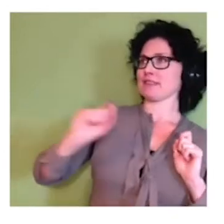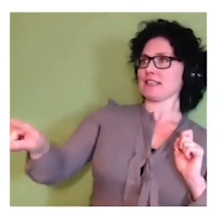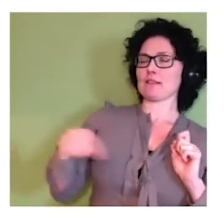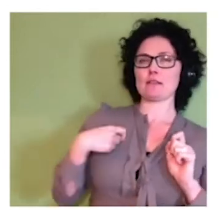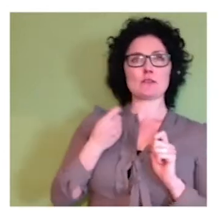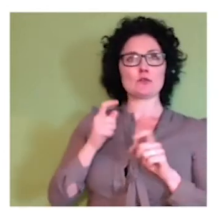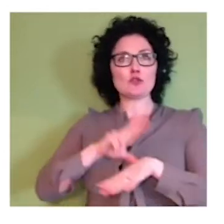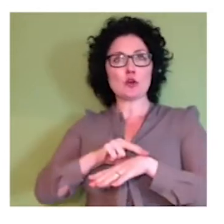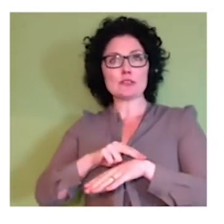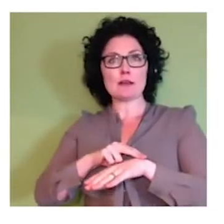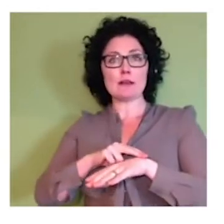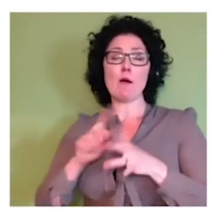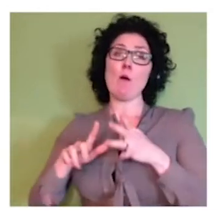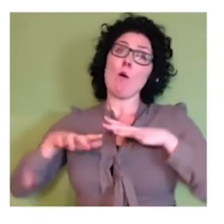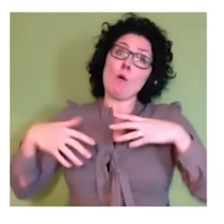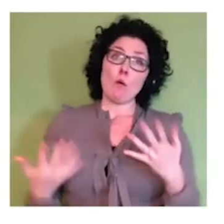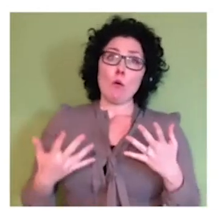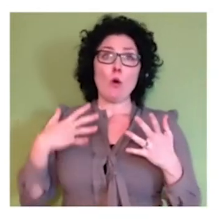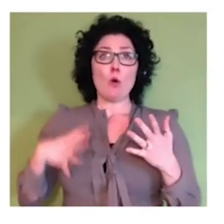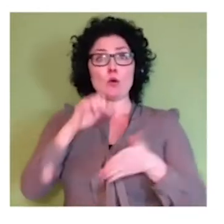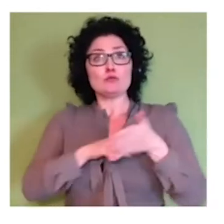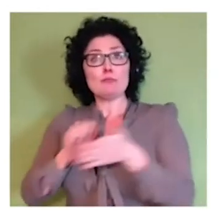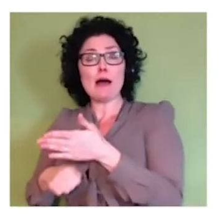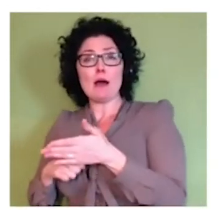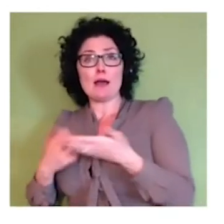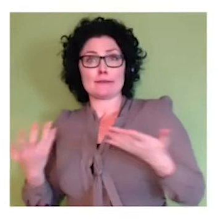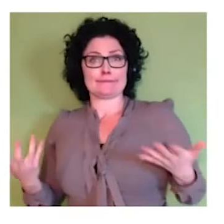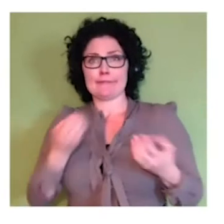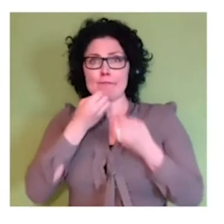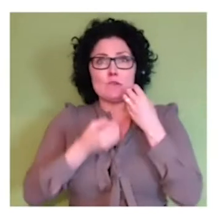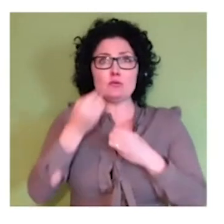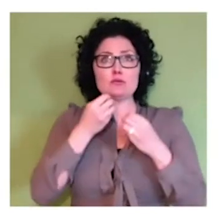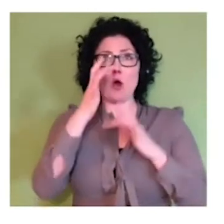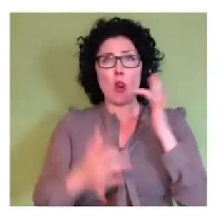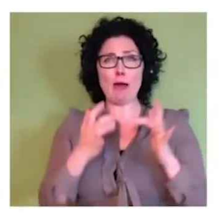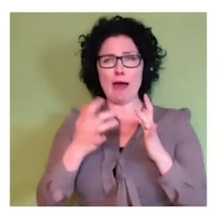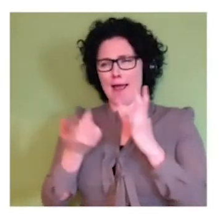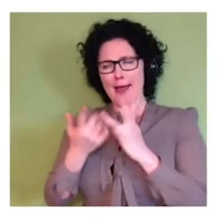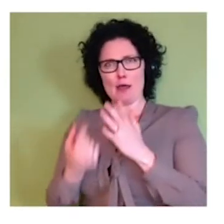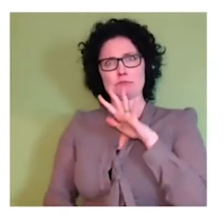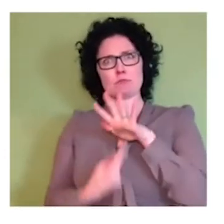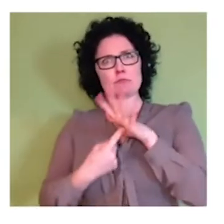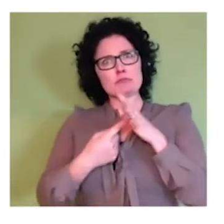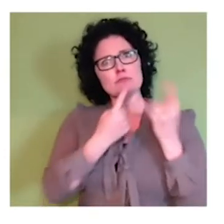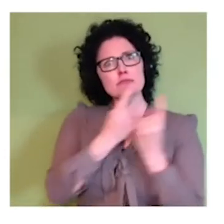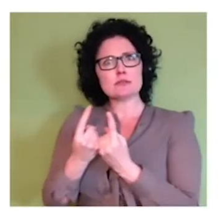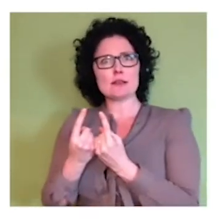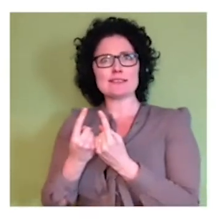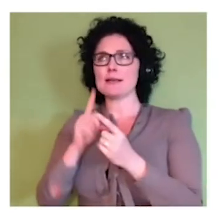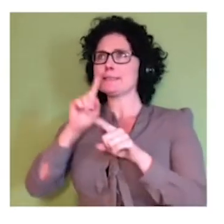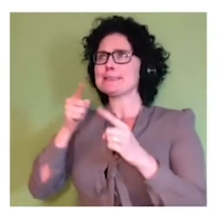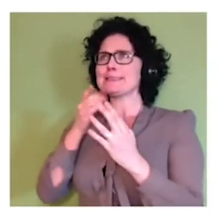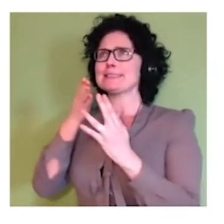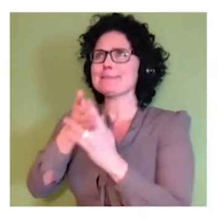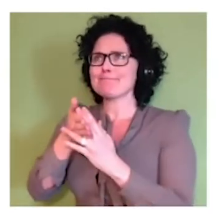online, not knowing how to look for other ways to get food and essentials, or finding that other supermarket websites are inaccessible or you